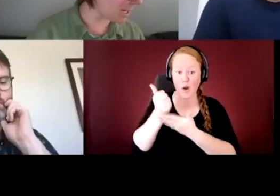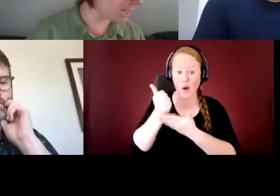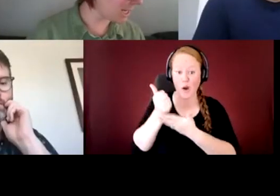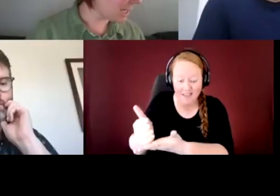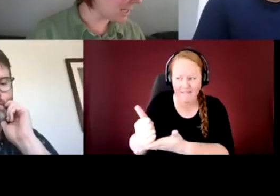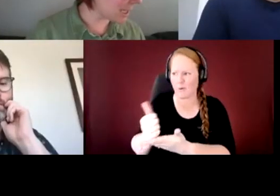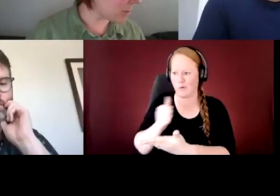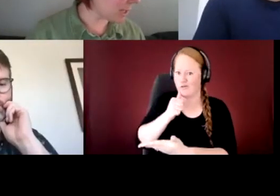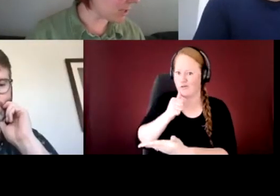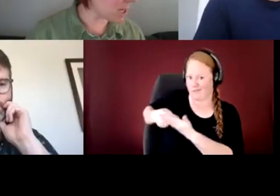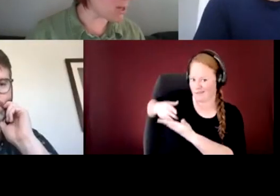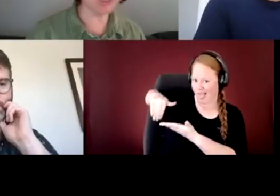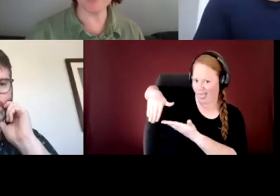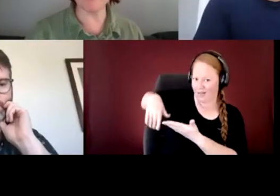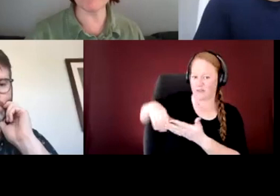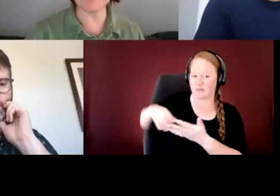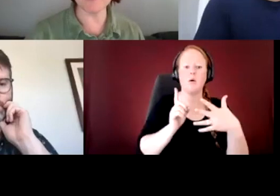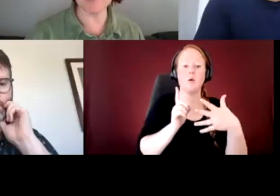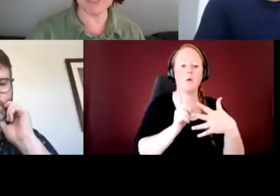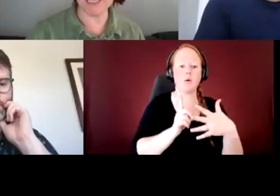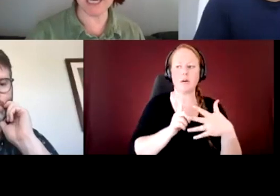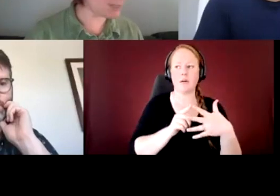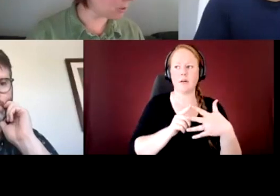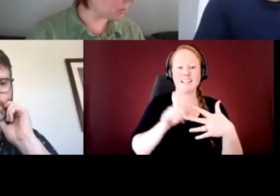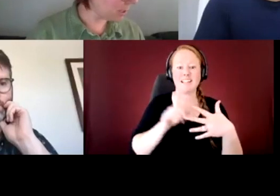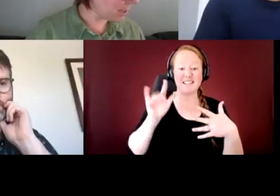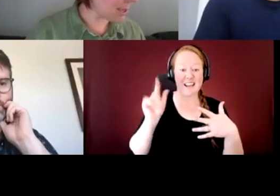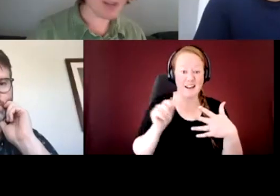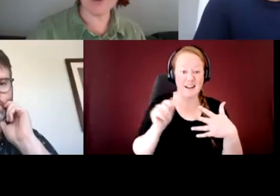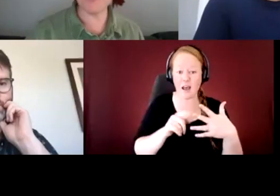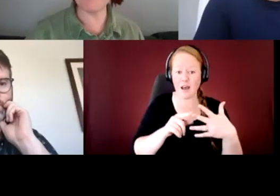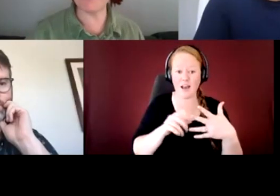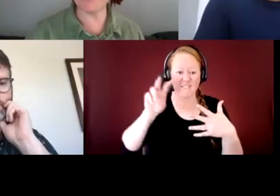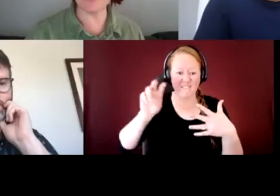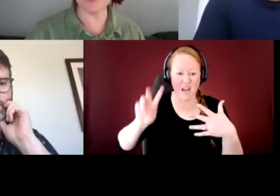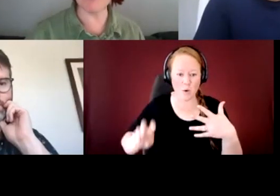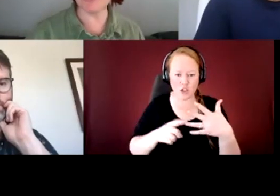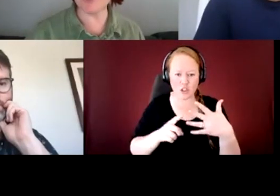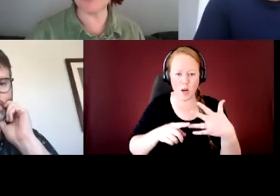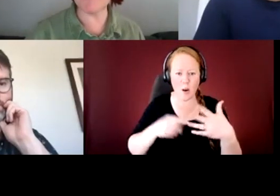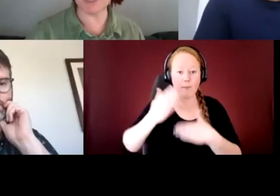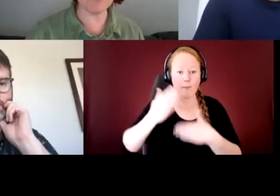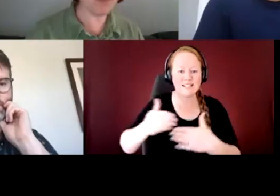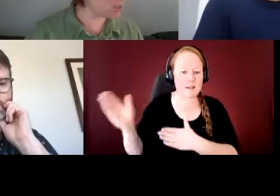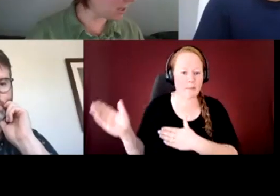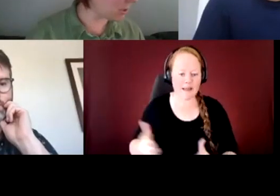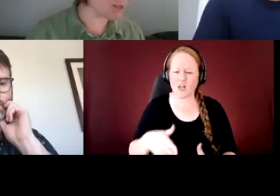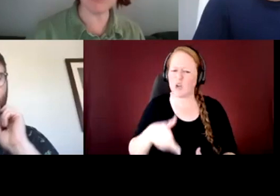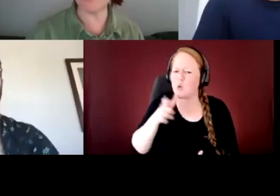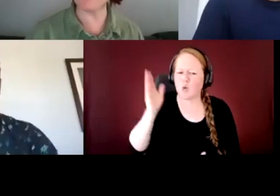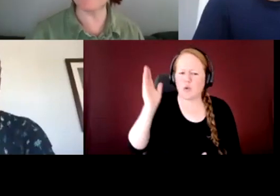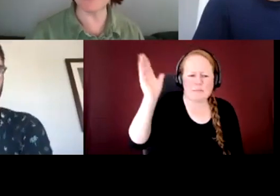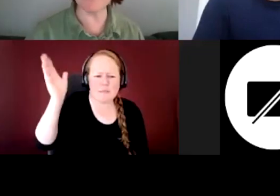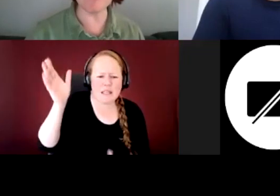this committee, data and evaluation, and then process and planning. So who is speaking? Richard, are you still speaking from